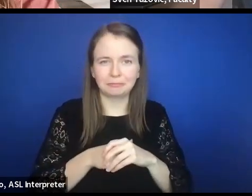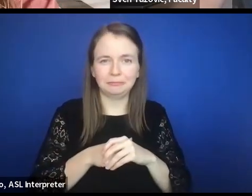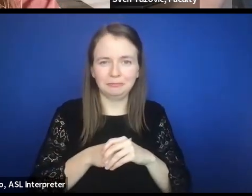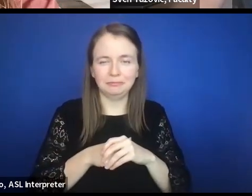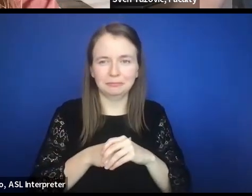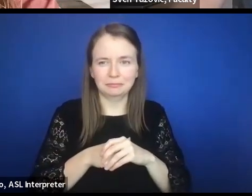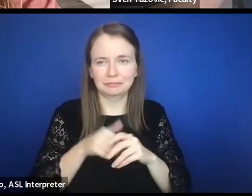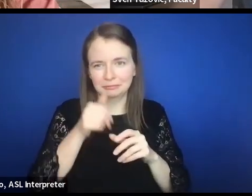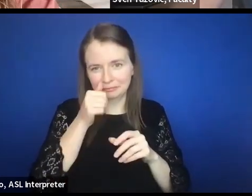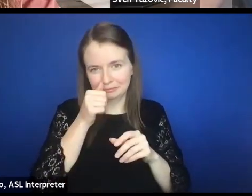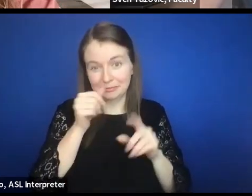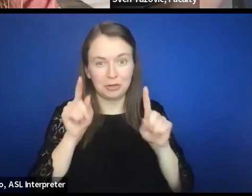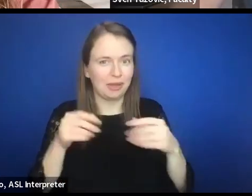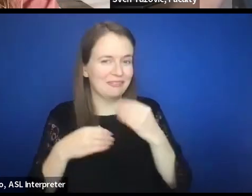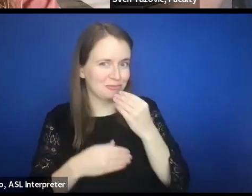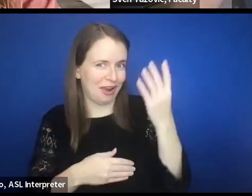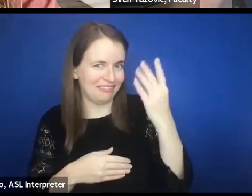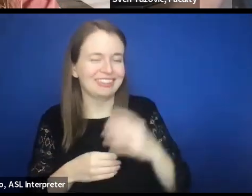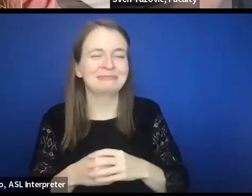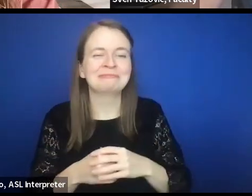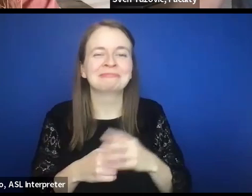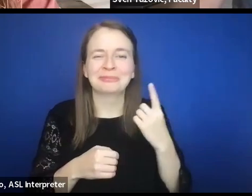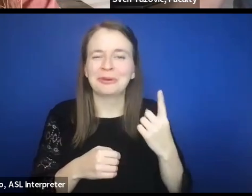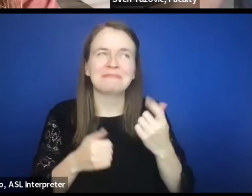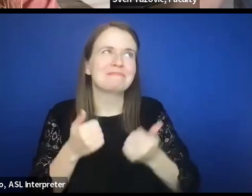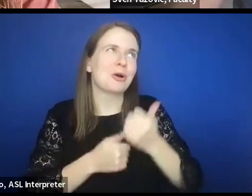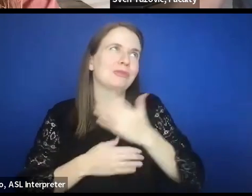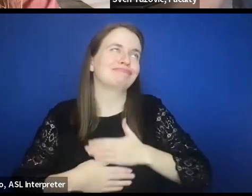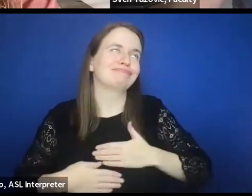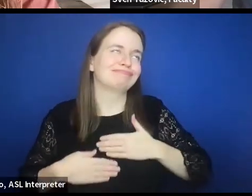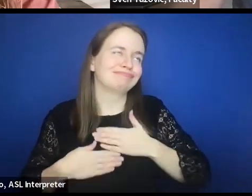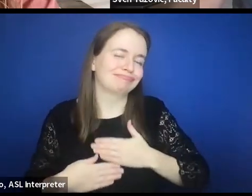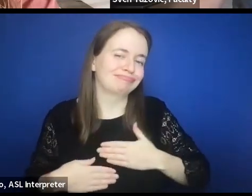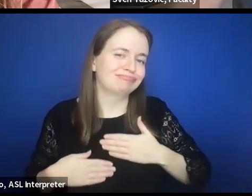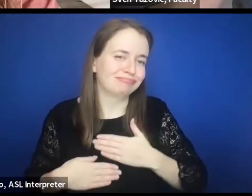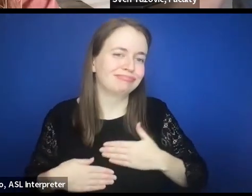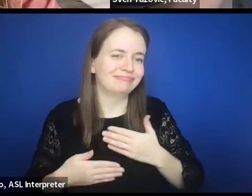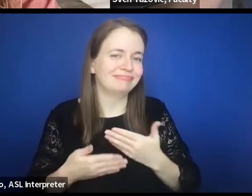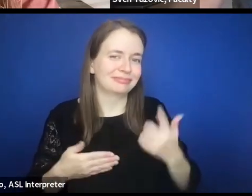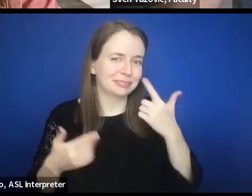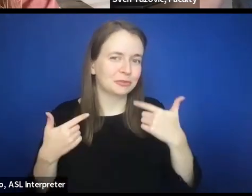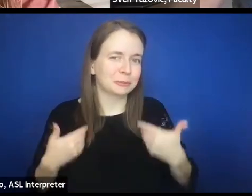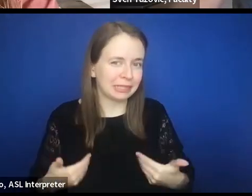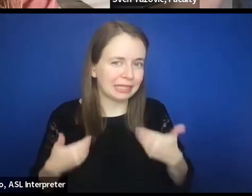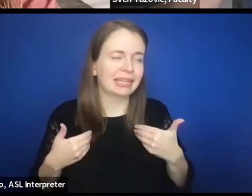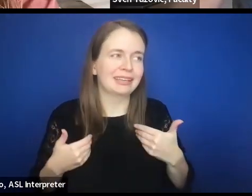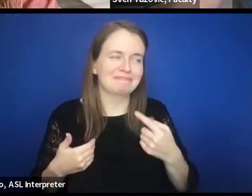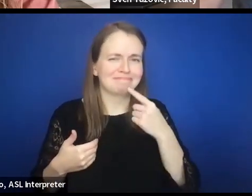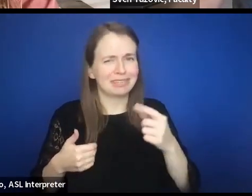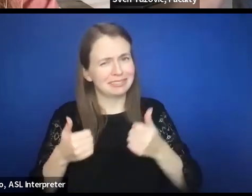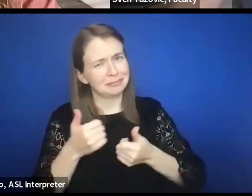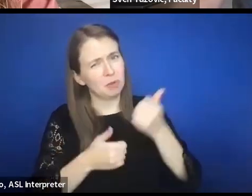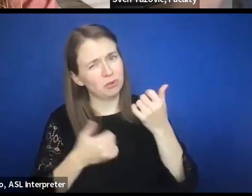go to have breakfast. So I think this was one of the most enjoyable things, and that's what I really